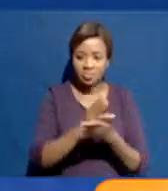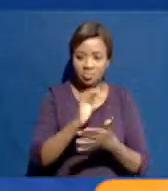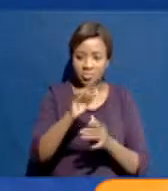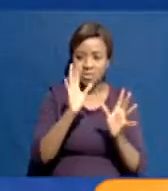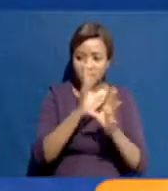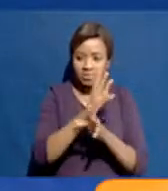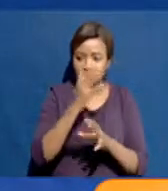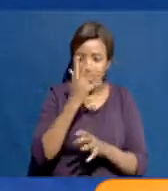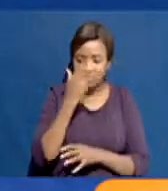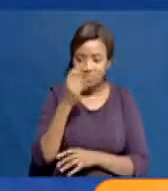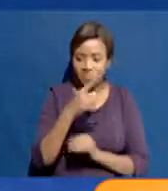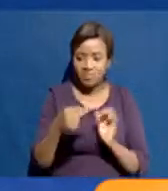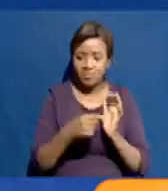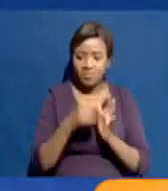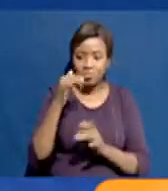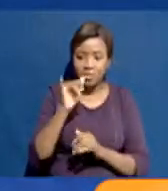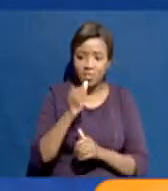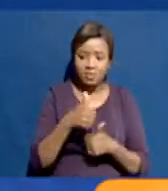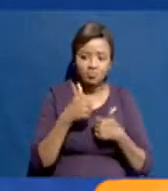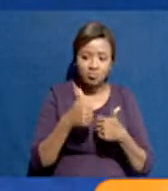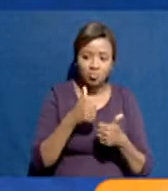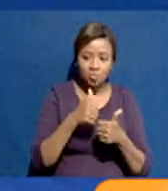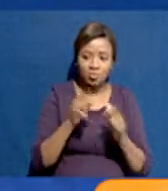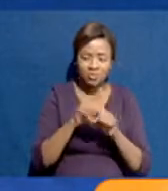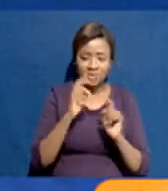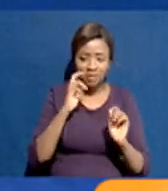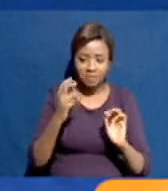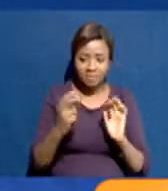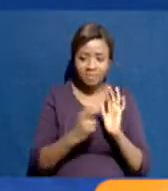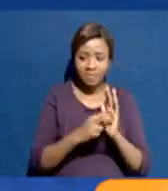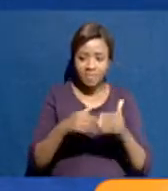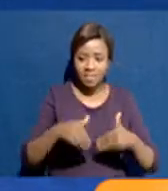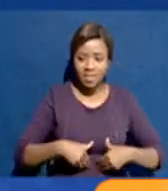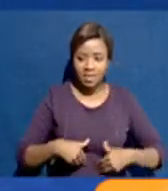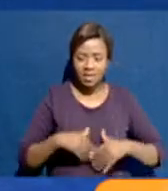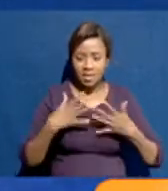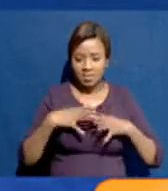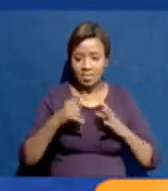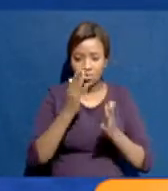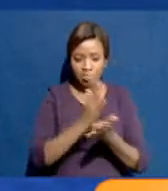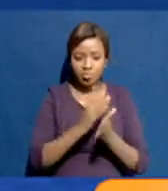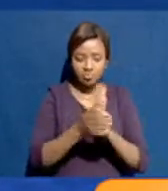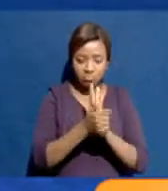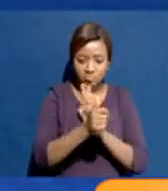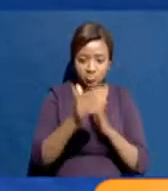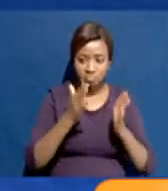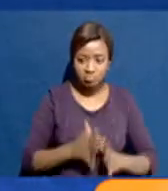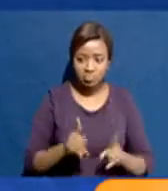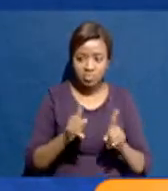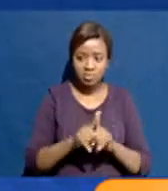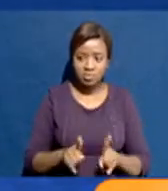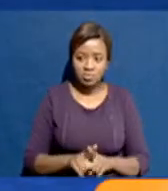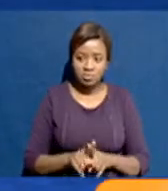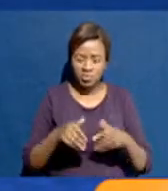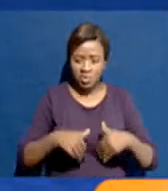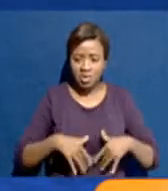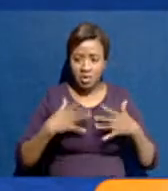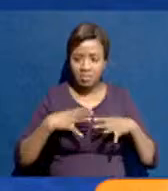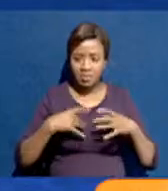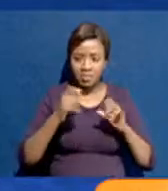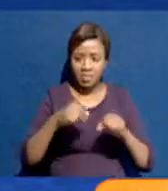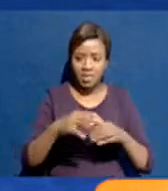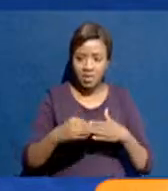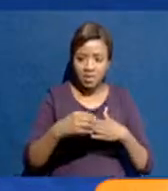means it's an investment in youth leadership. It's also a recognition that young people are experts and young people are able to guide and, you